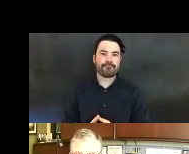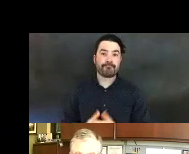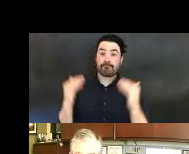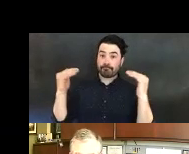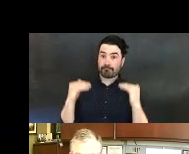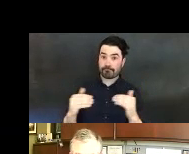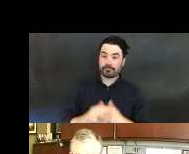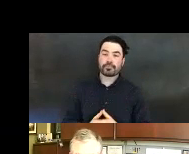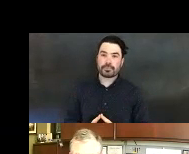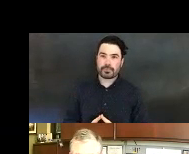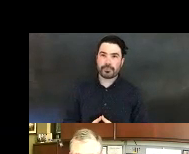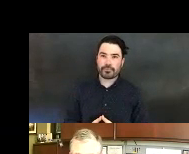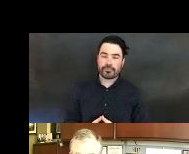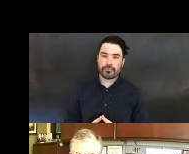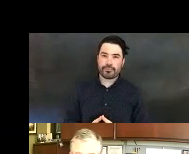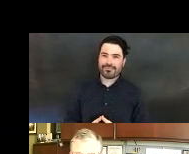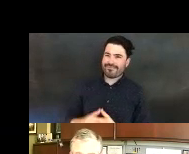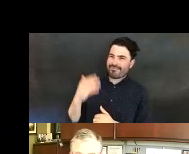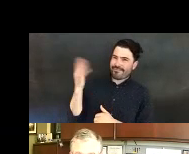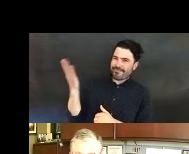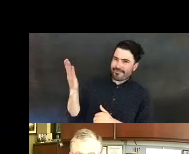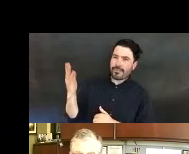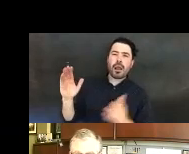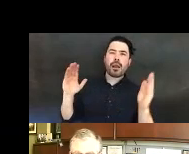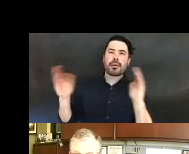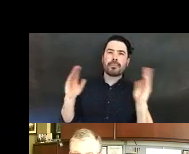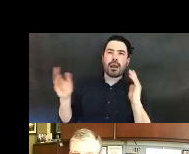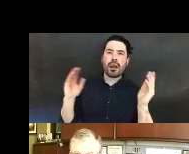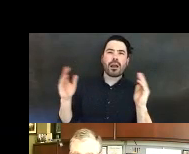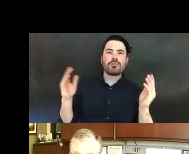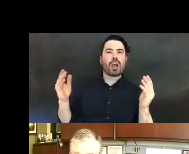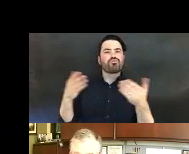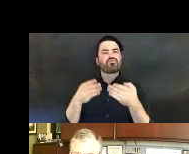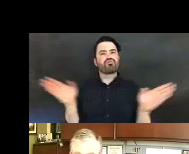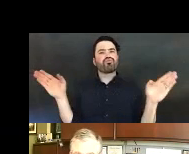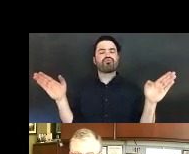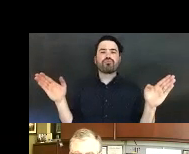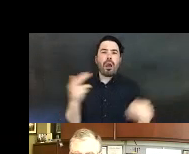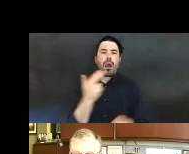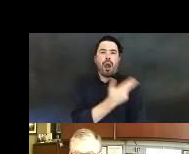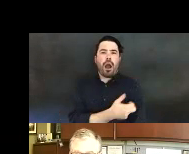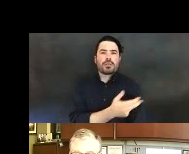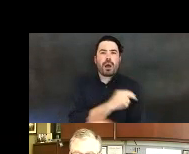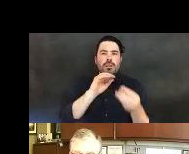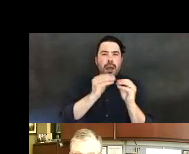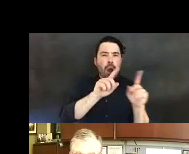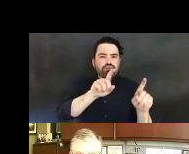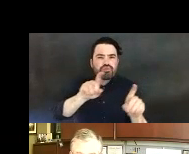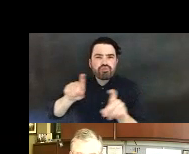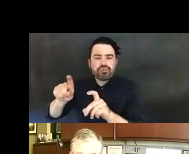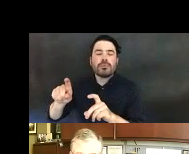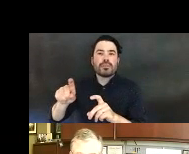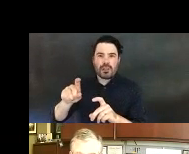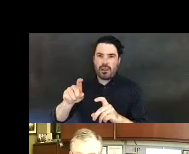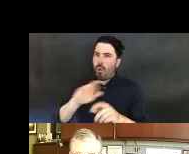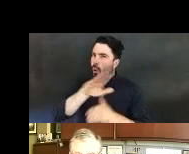This is a comparison of our overall hospital census across all our inpatient admissions, and then